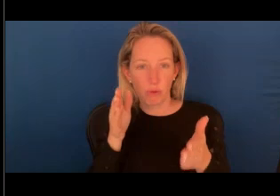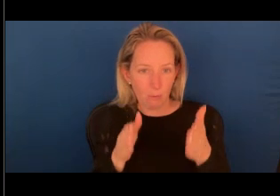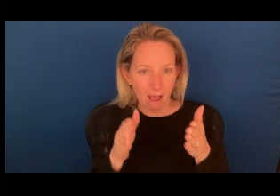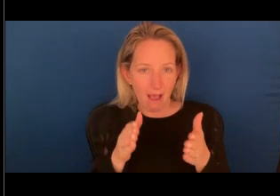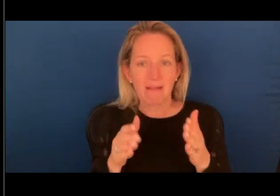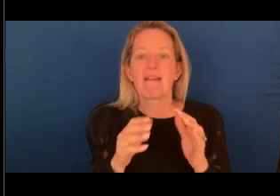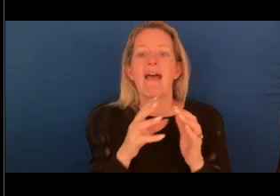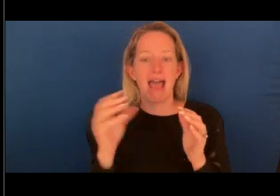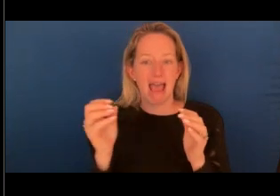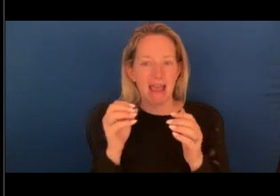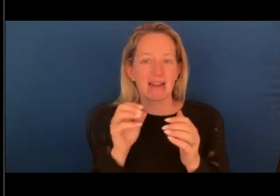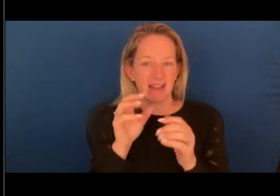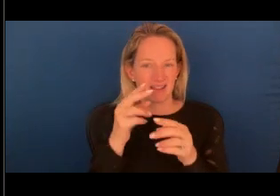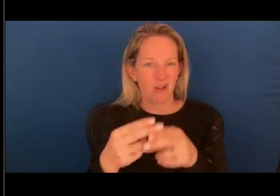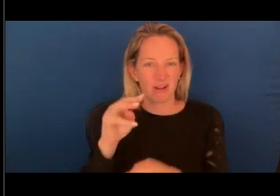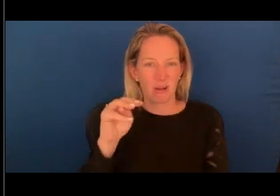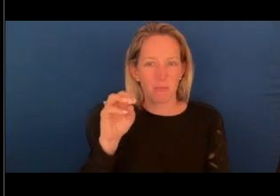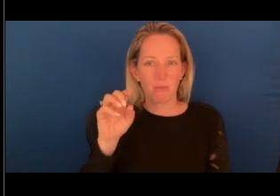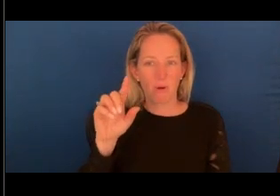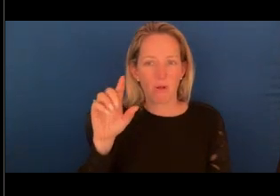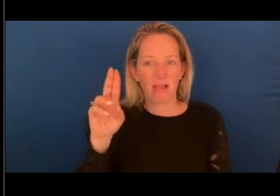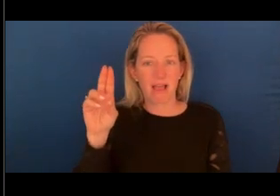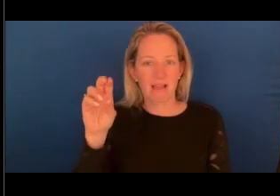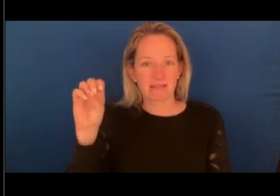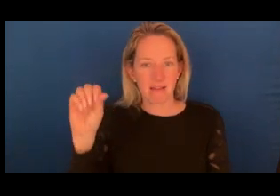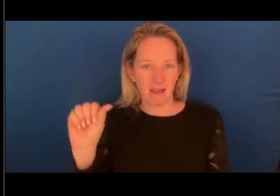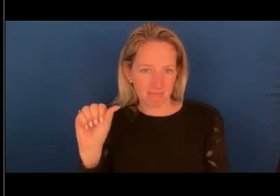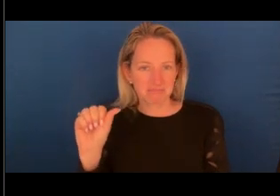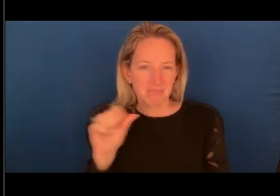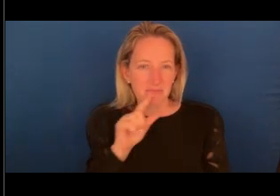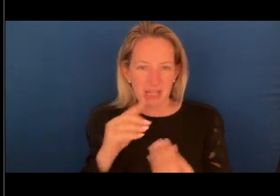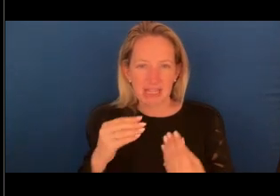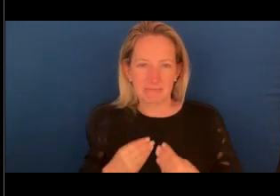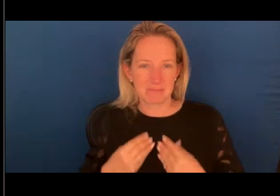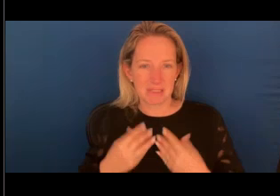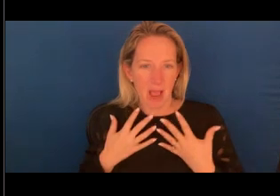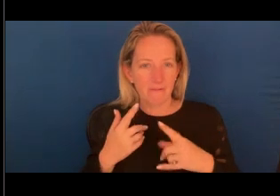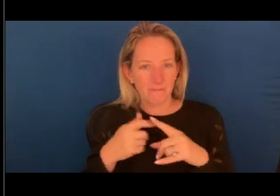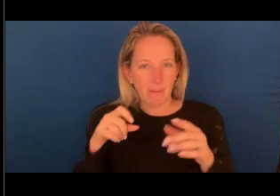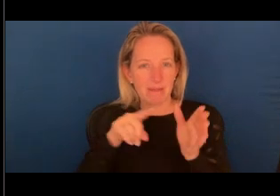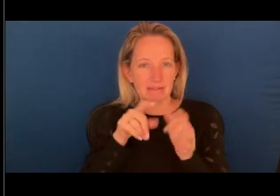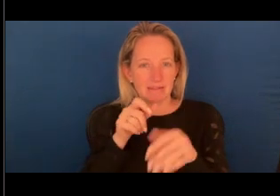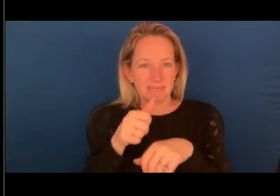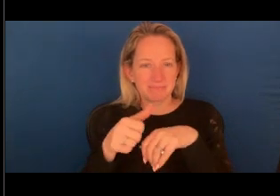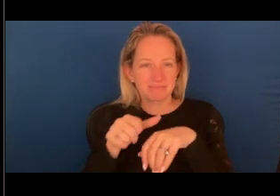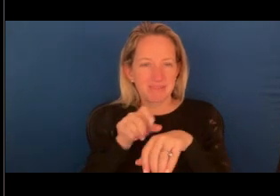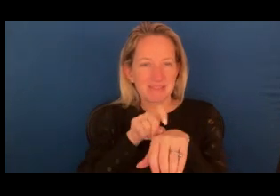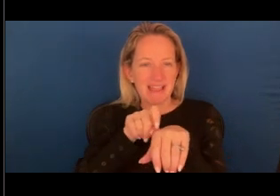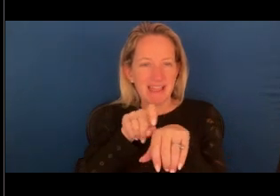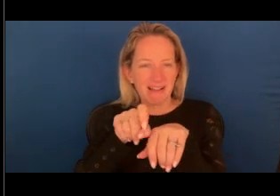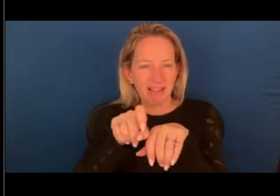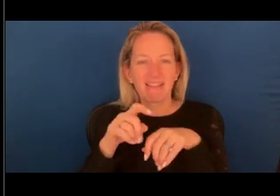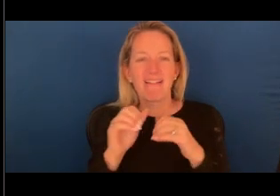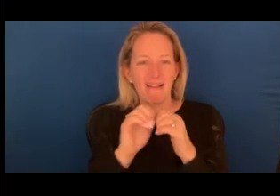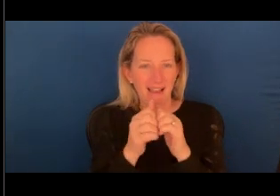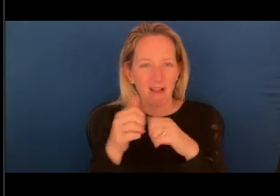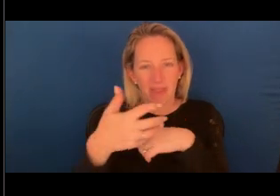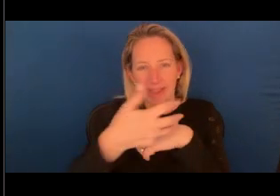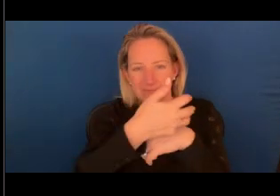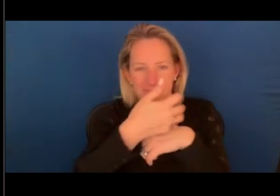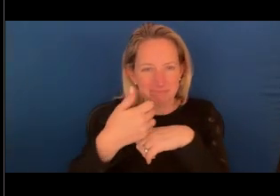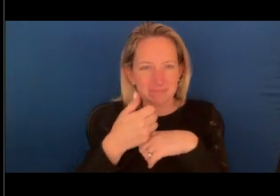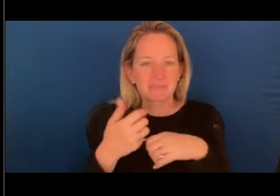feed very efficiently particles on the surface of the water. In our project, we have 4 main objectives. One of the first ones is to take what we've seen in